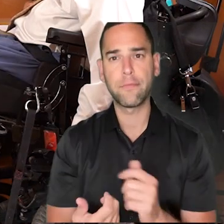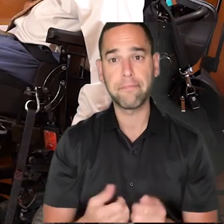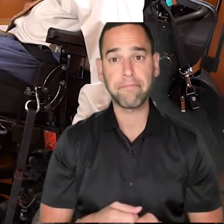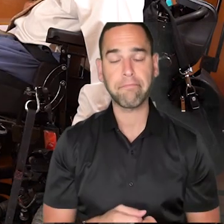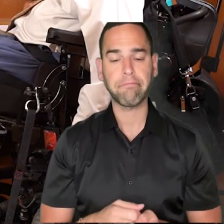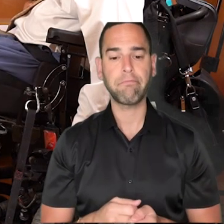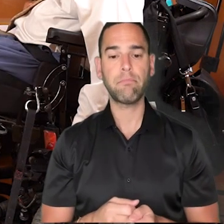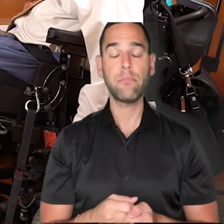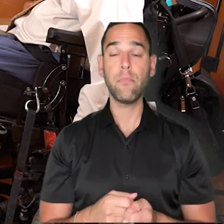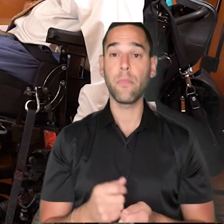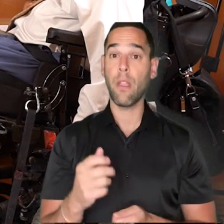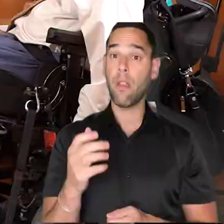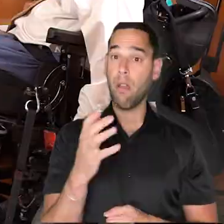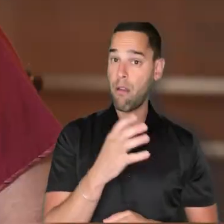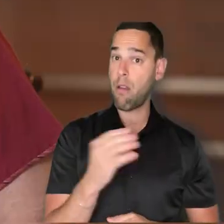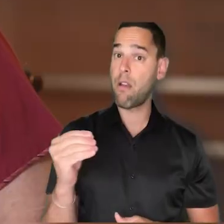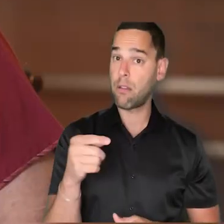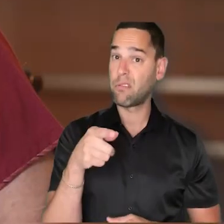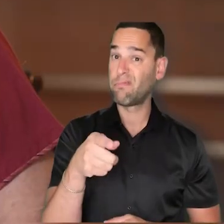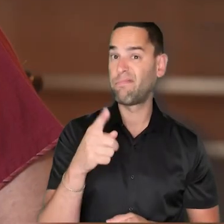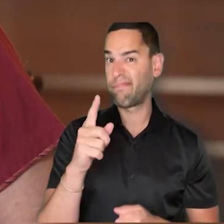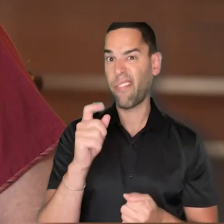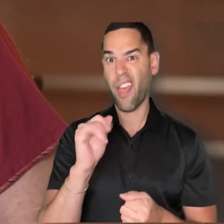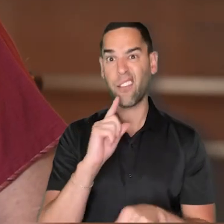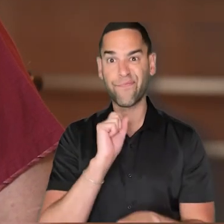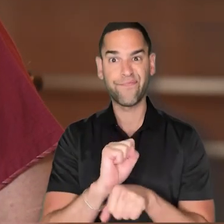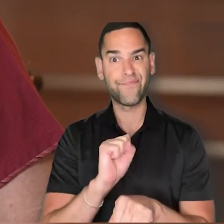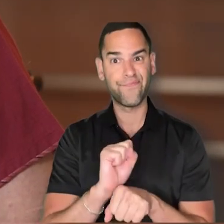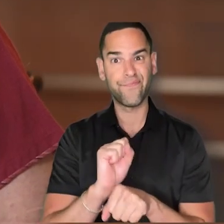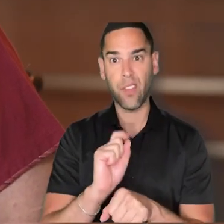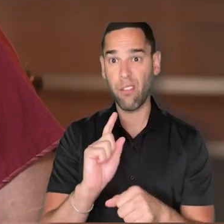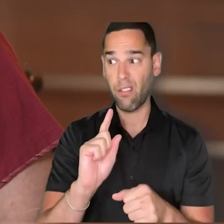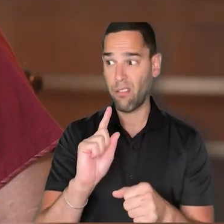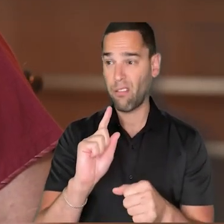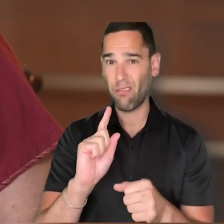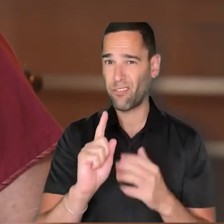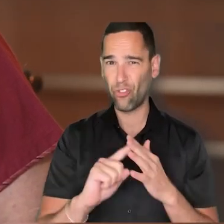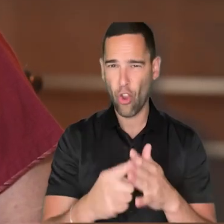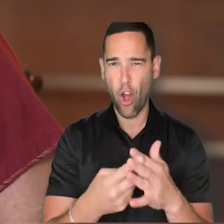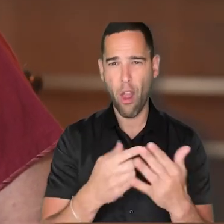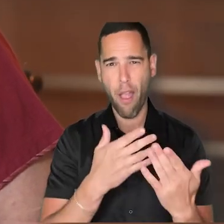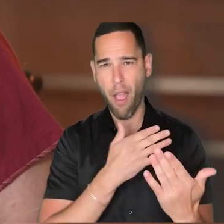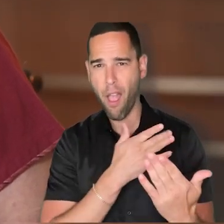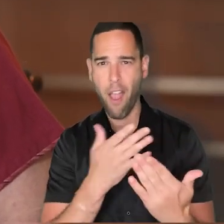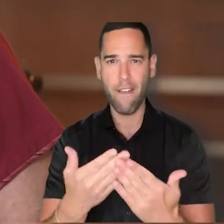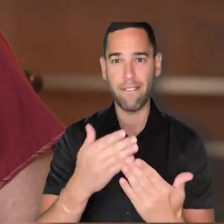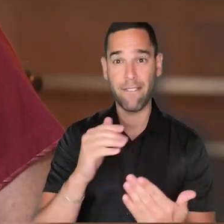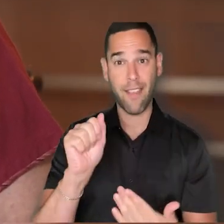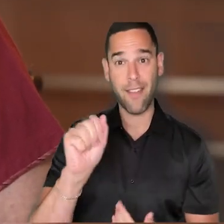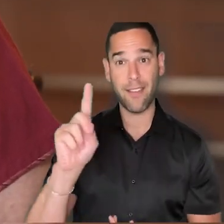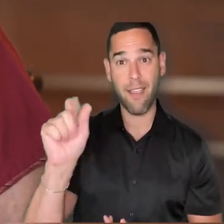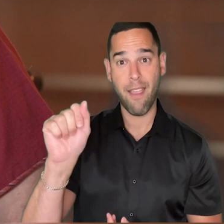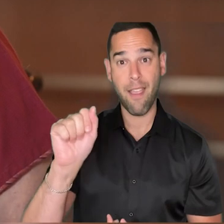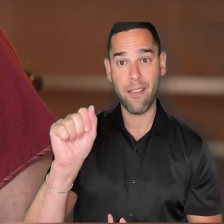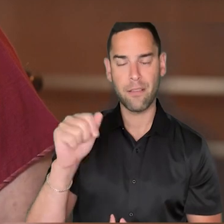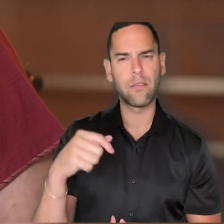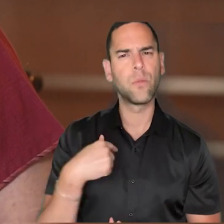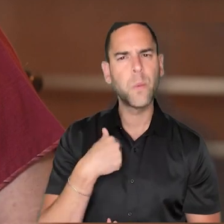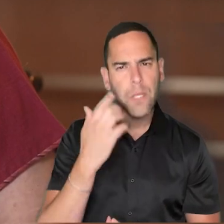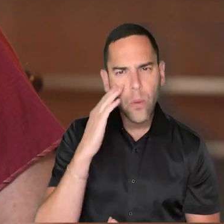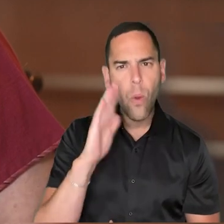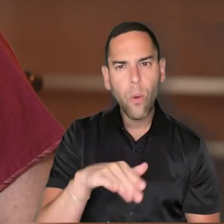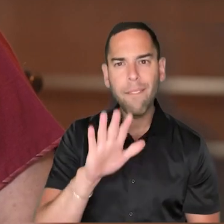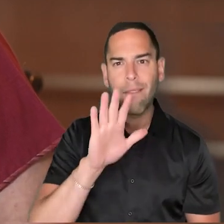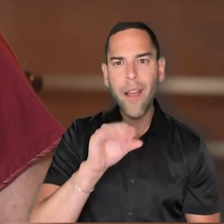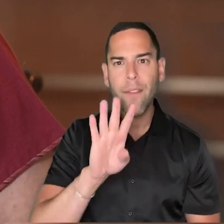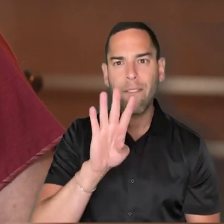something meaningfully happen. And then, of course, it really was the birth of the ADA, because we knew